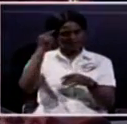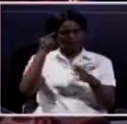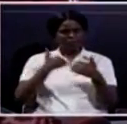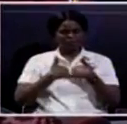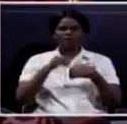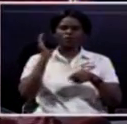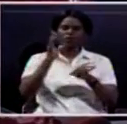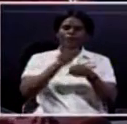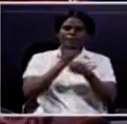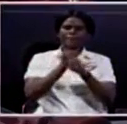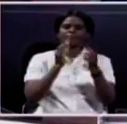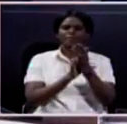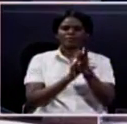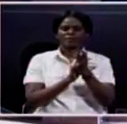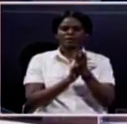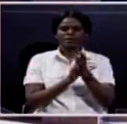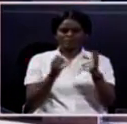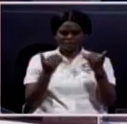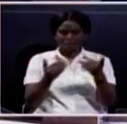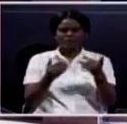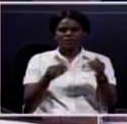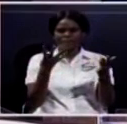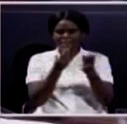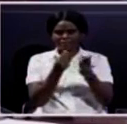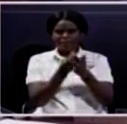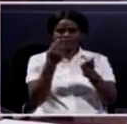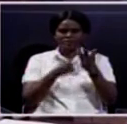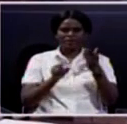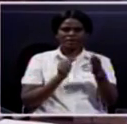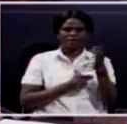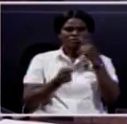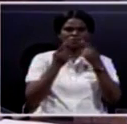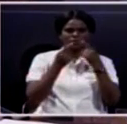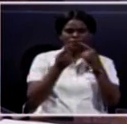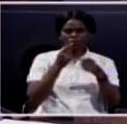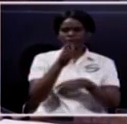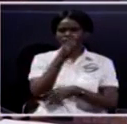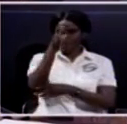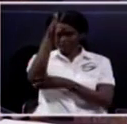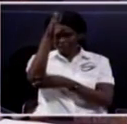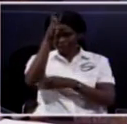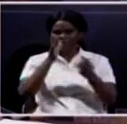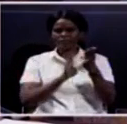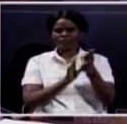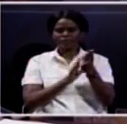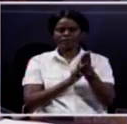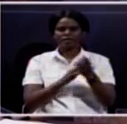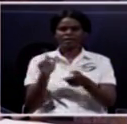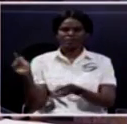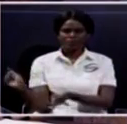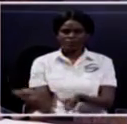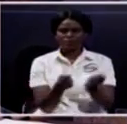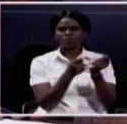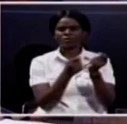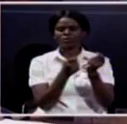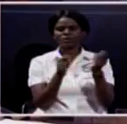the school Are you survive. aware that besides these fees that we're talking about, parents take to these schools slashers, reams